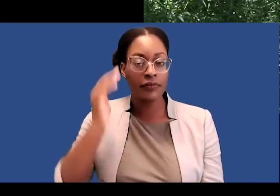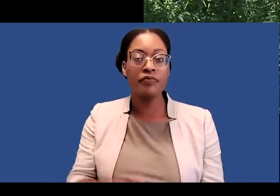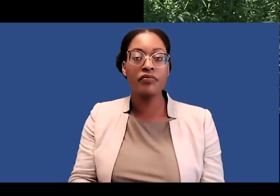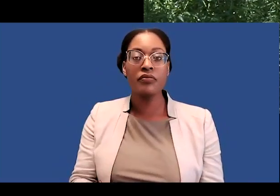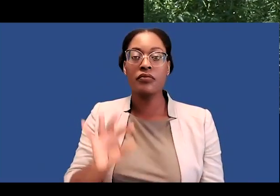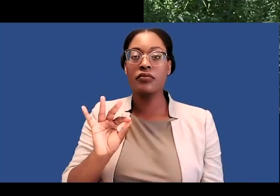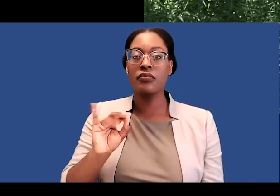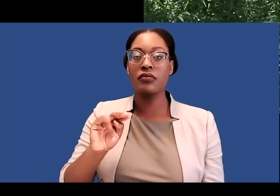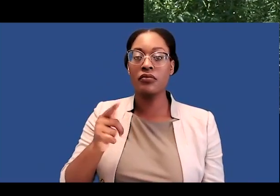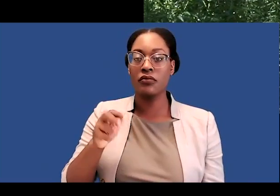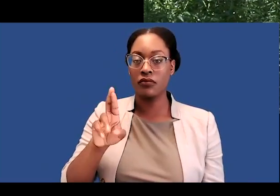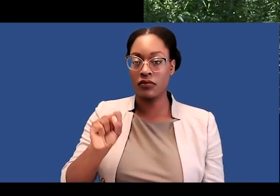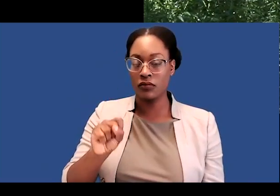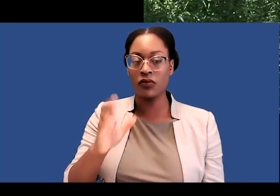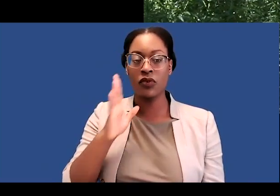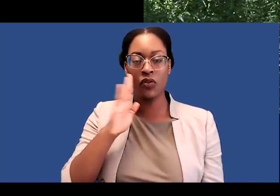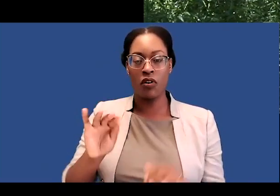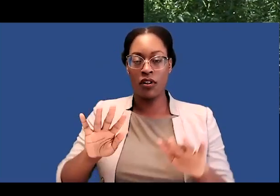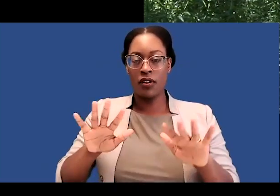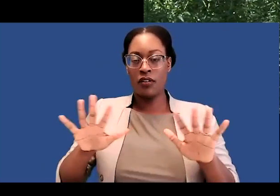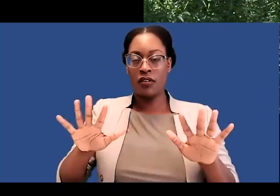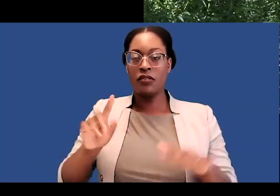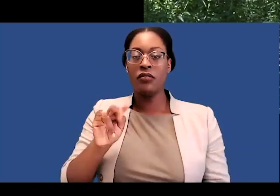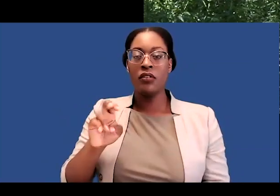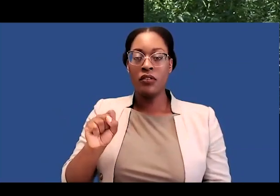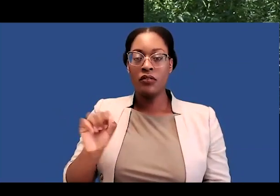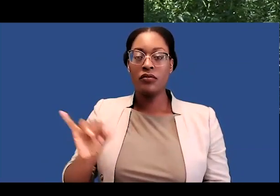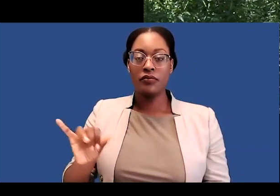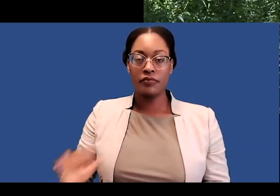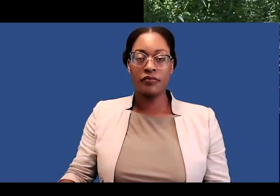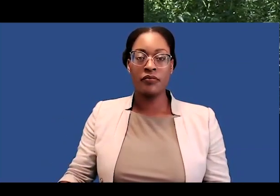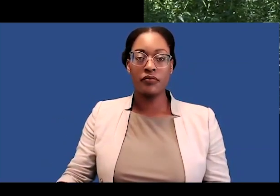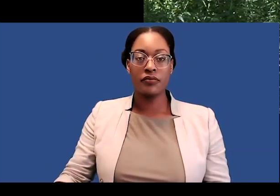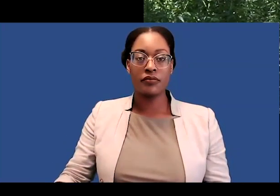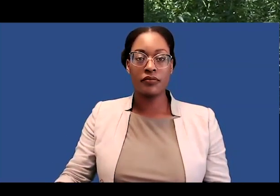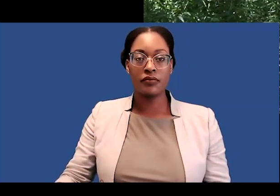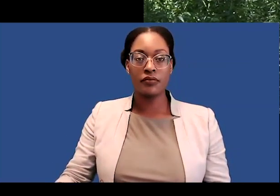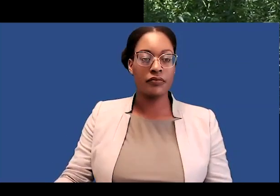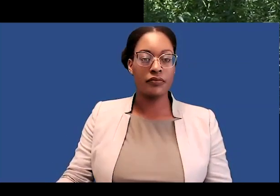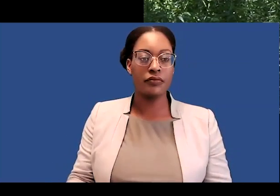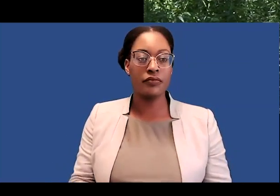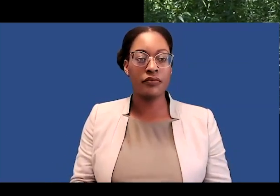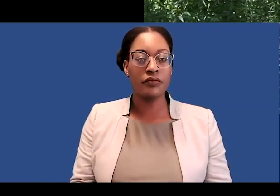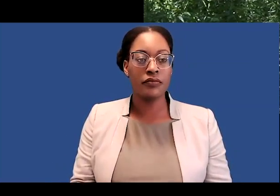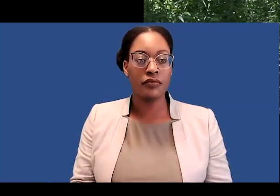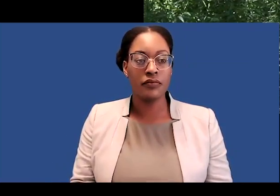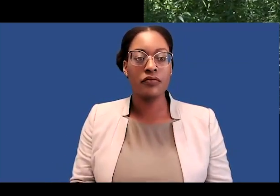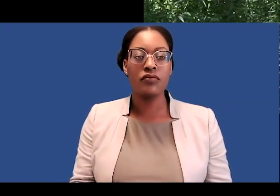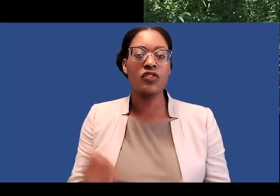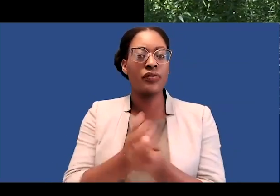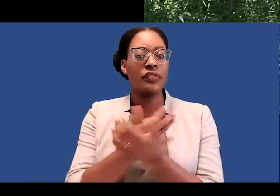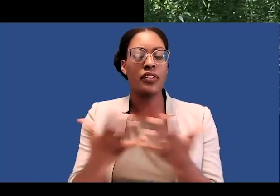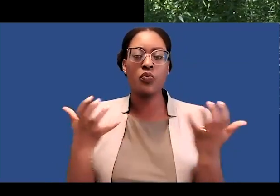Stretch the fingers out and away, toes out and away. We're just going to shake everything out, wiggle it all